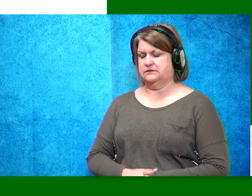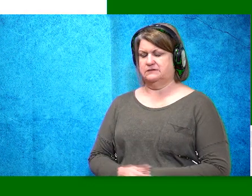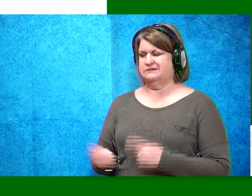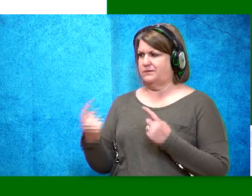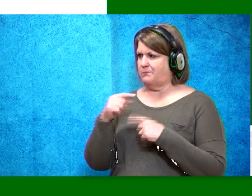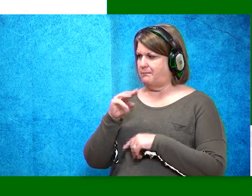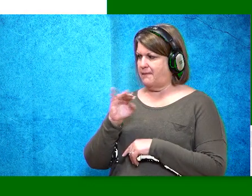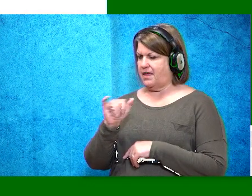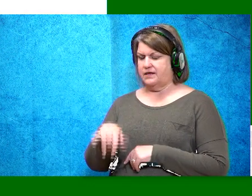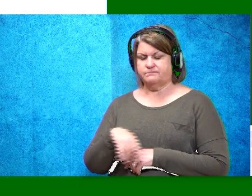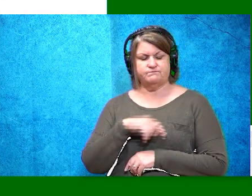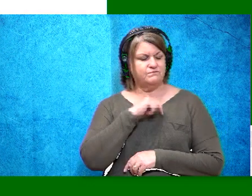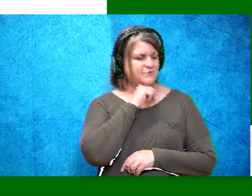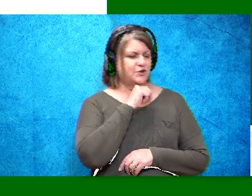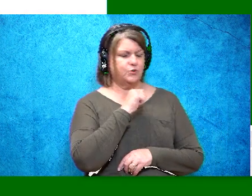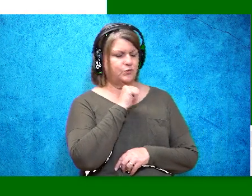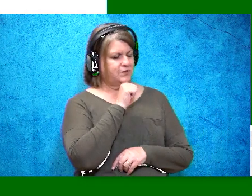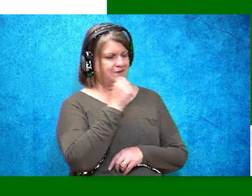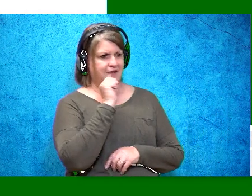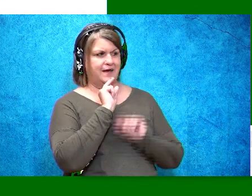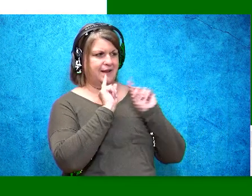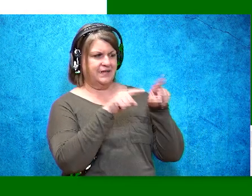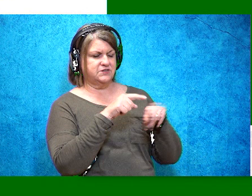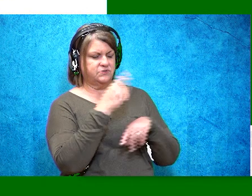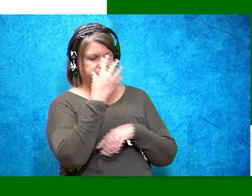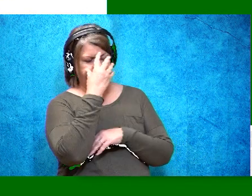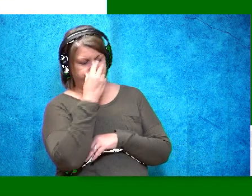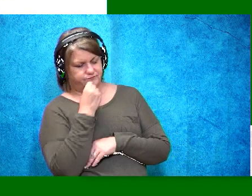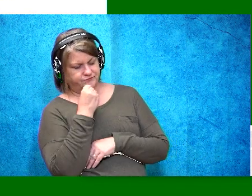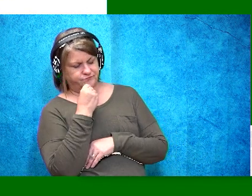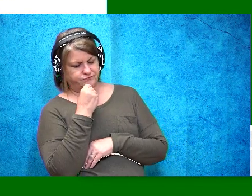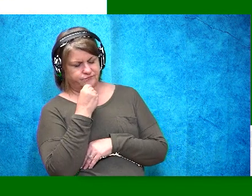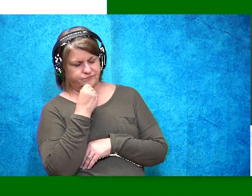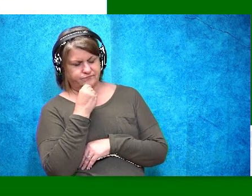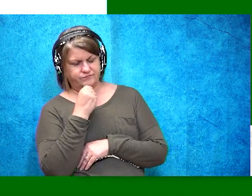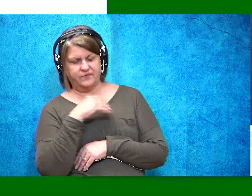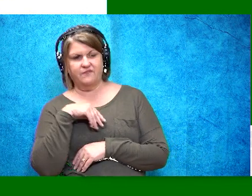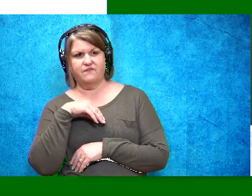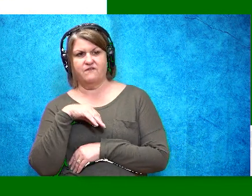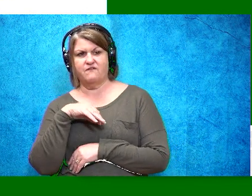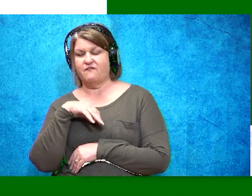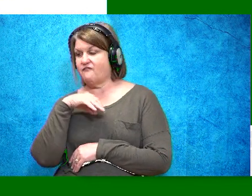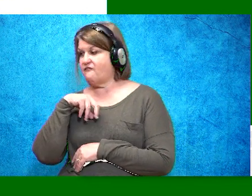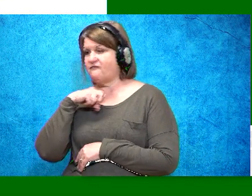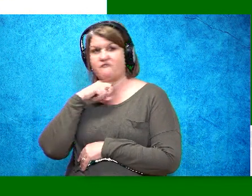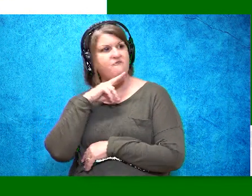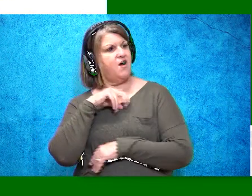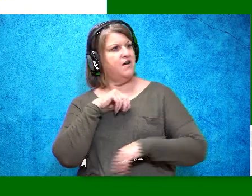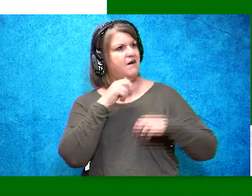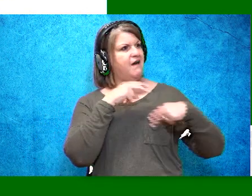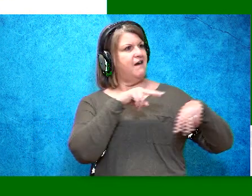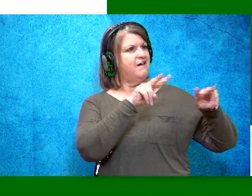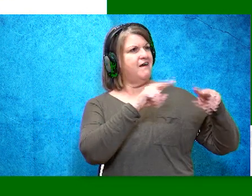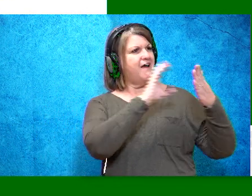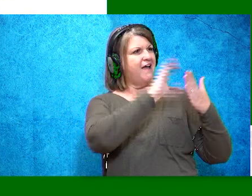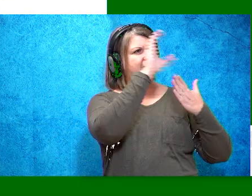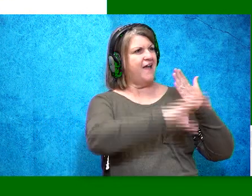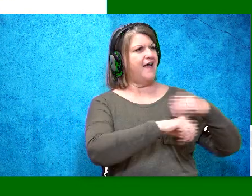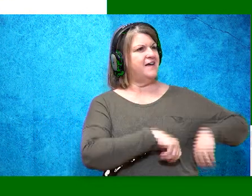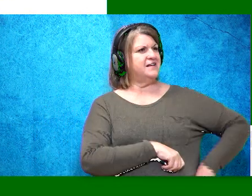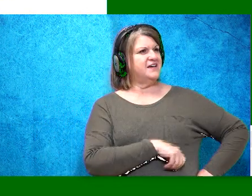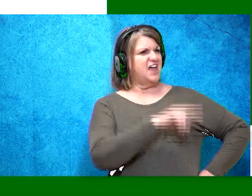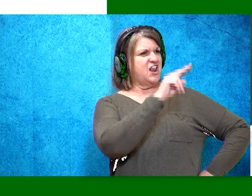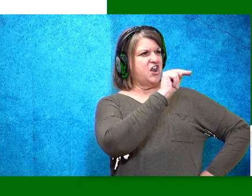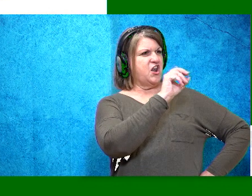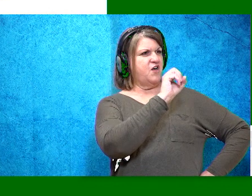Toad did not answer. He had fallen asleep. Frog looked at Toad's calendar. The November page was still on top. Frog